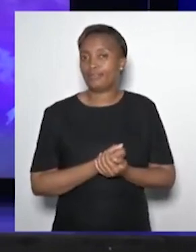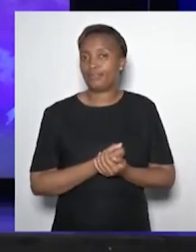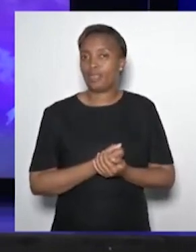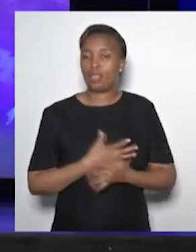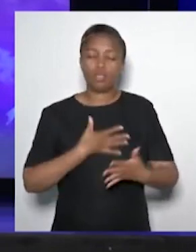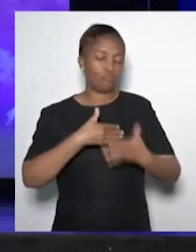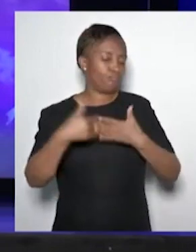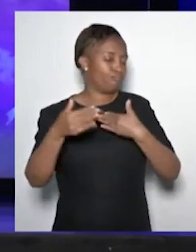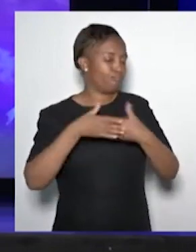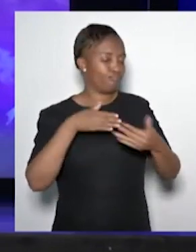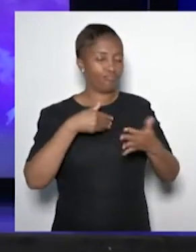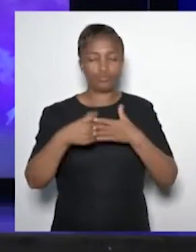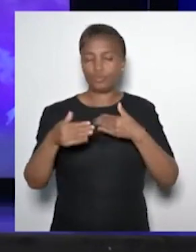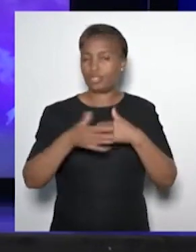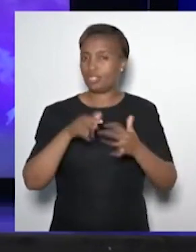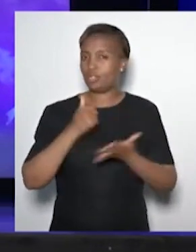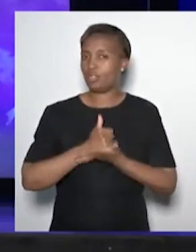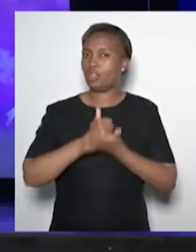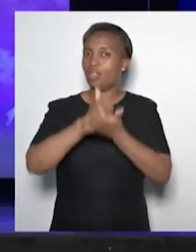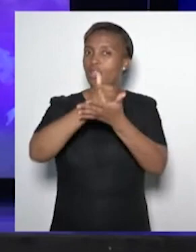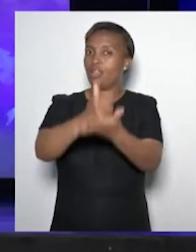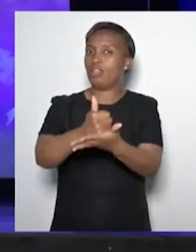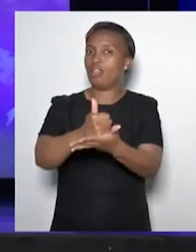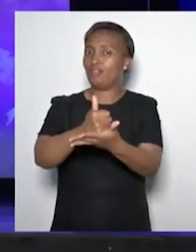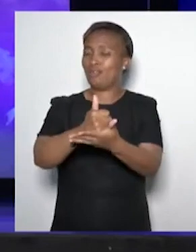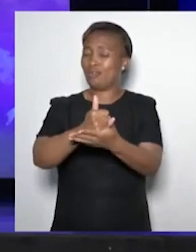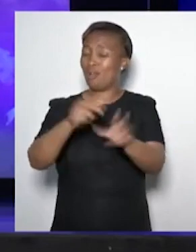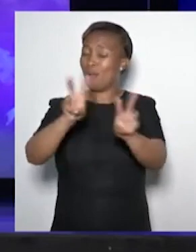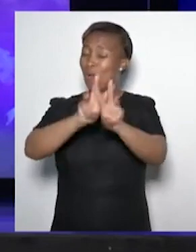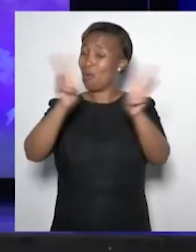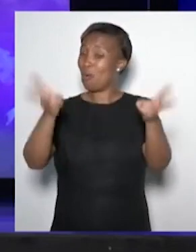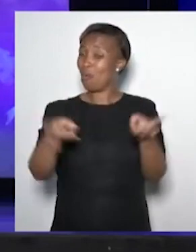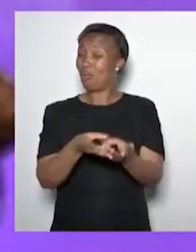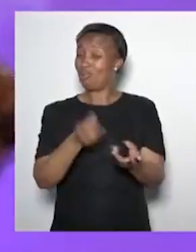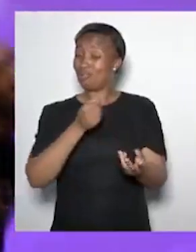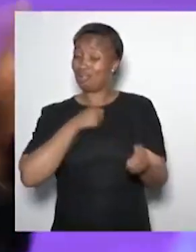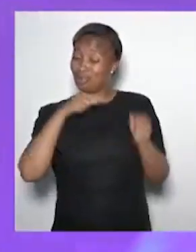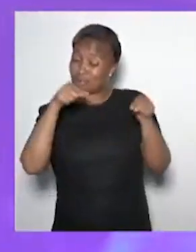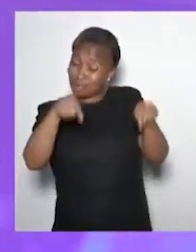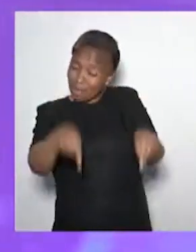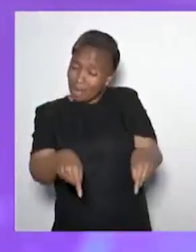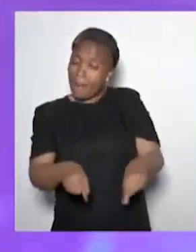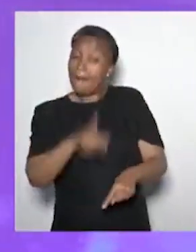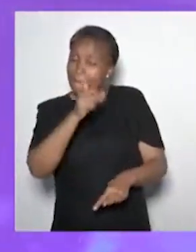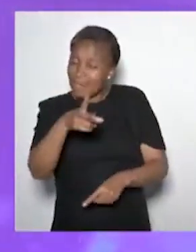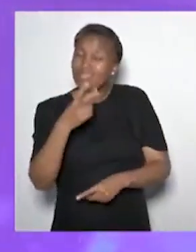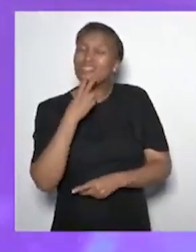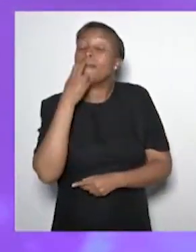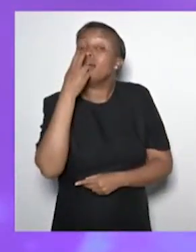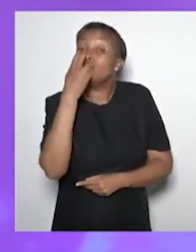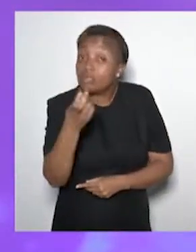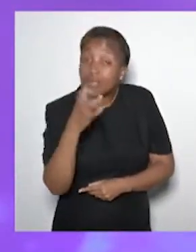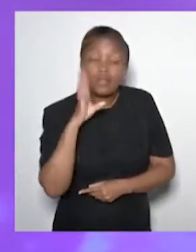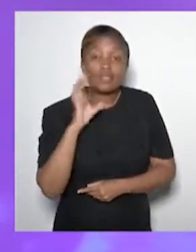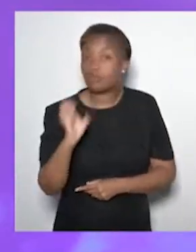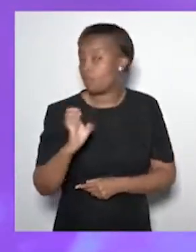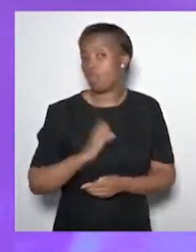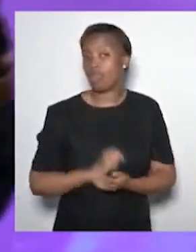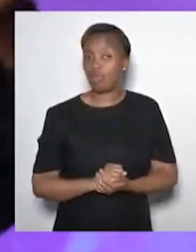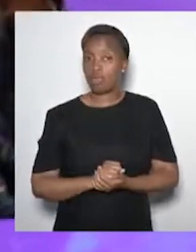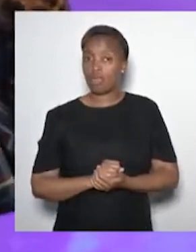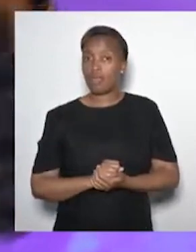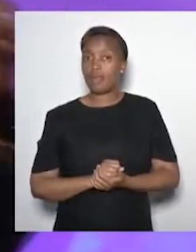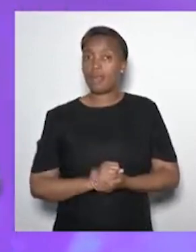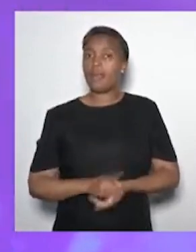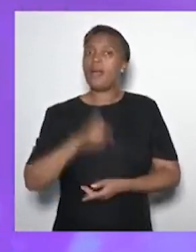Anything that will help our contemporary world today, it must be miraculous. It